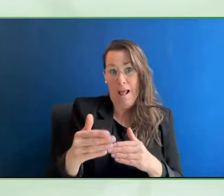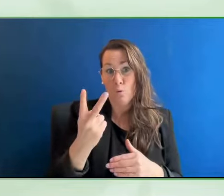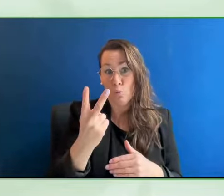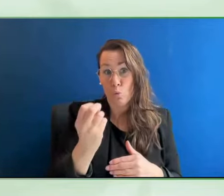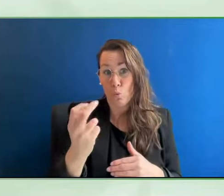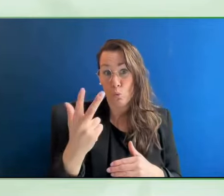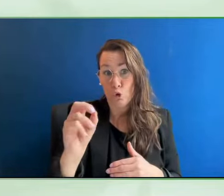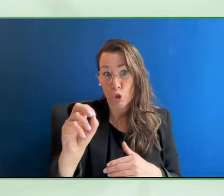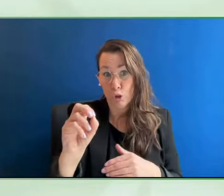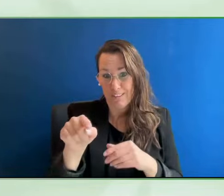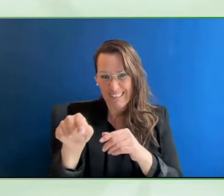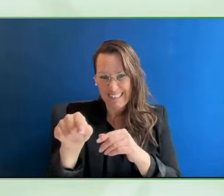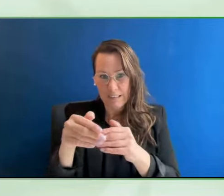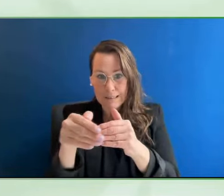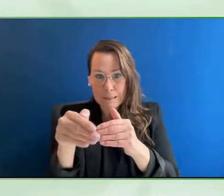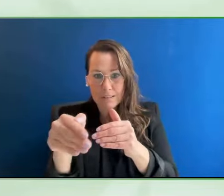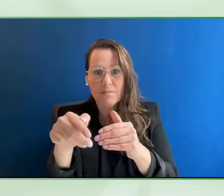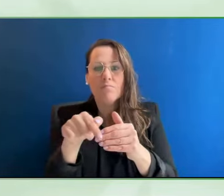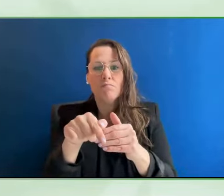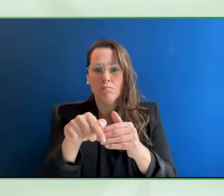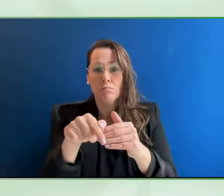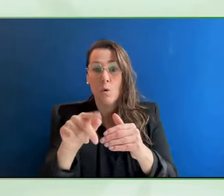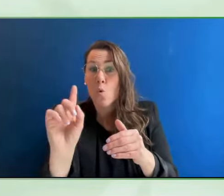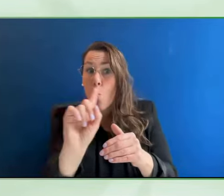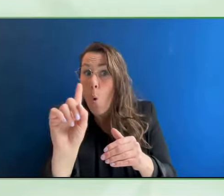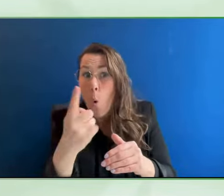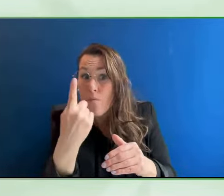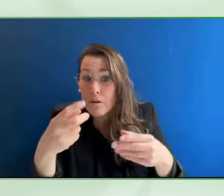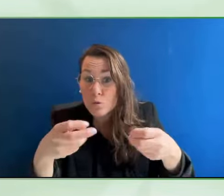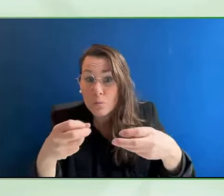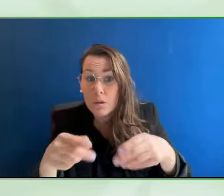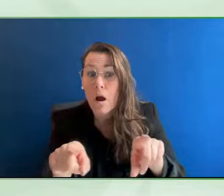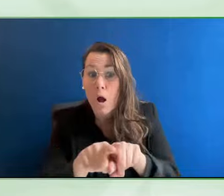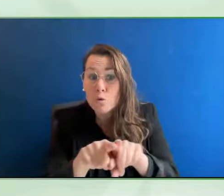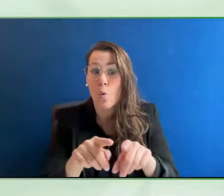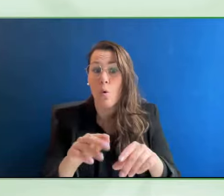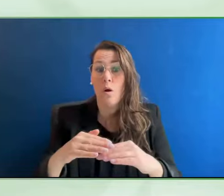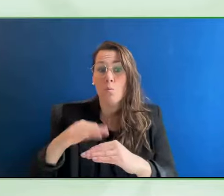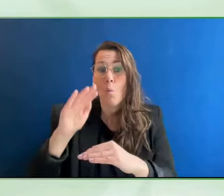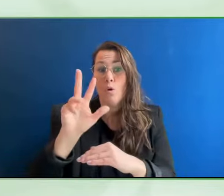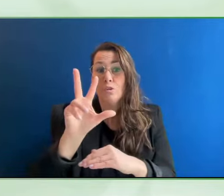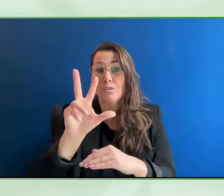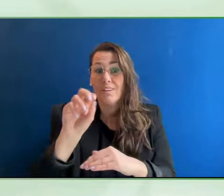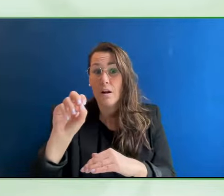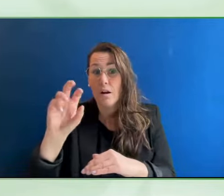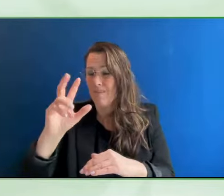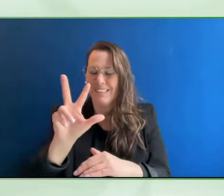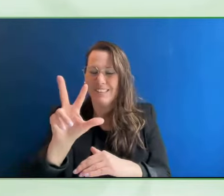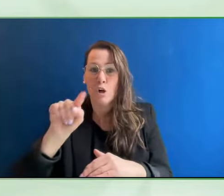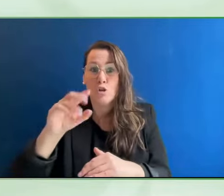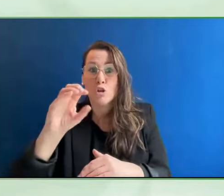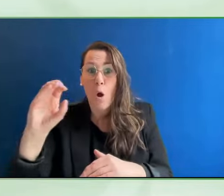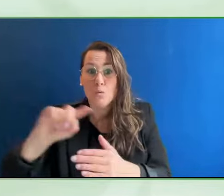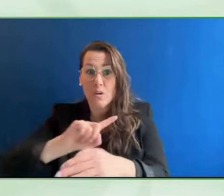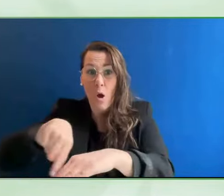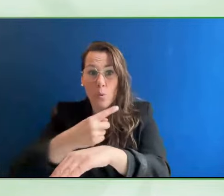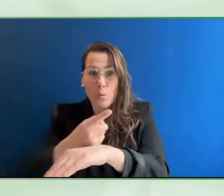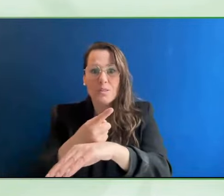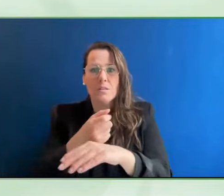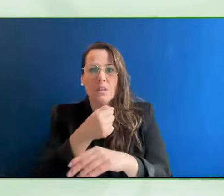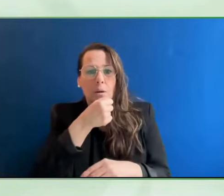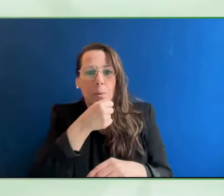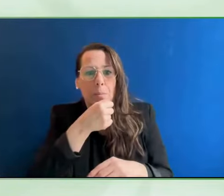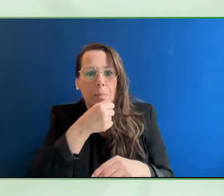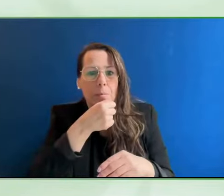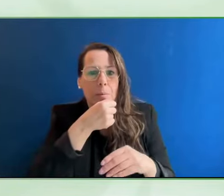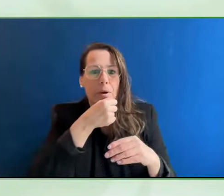easy language for several years. That's true, and what I know